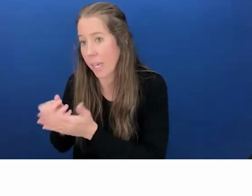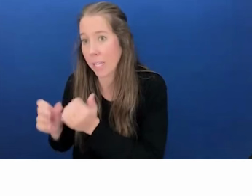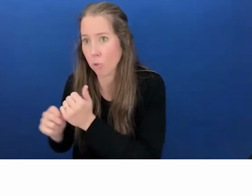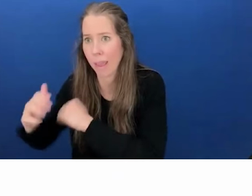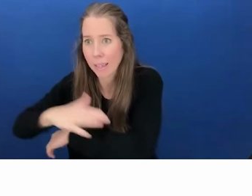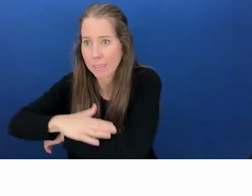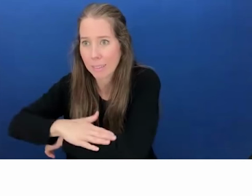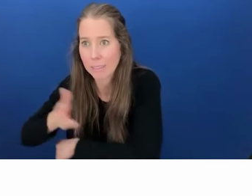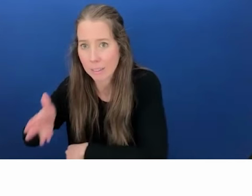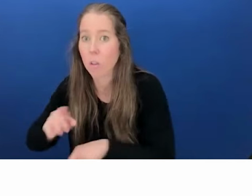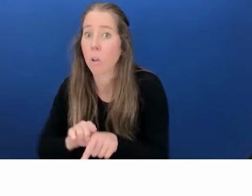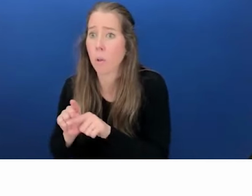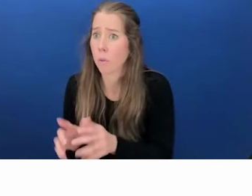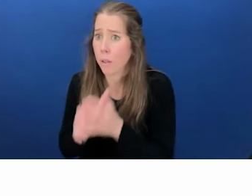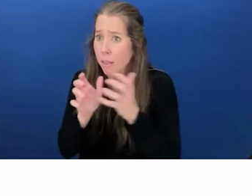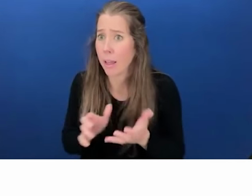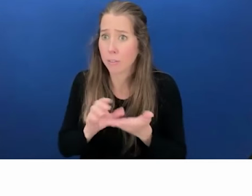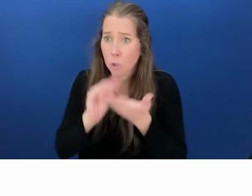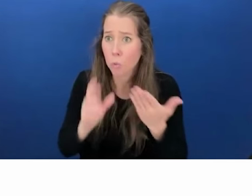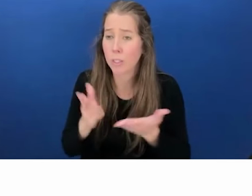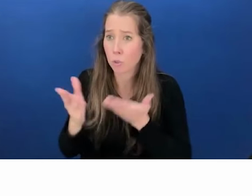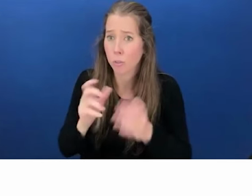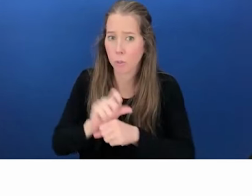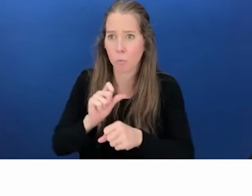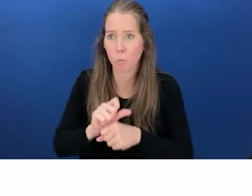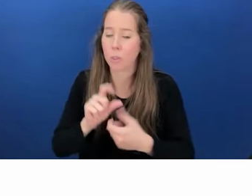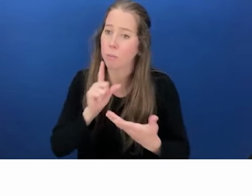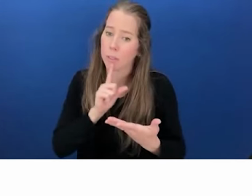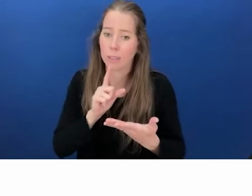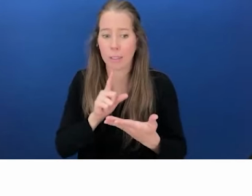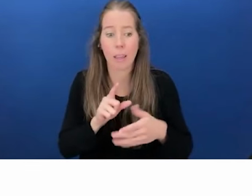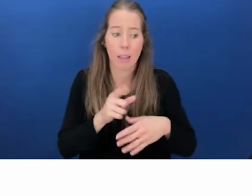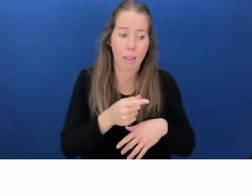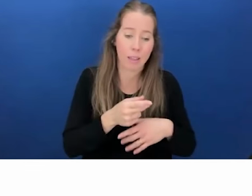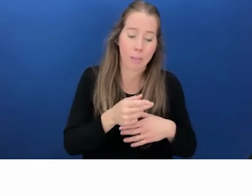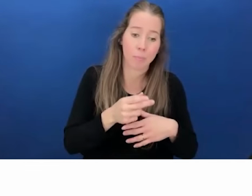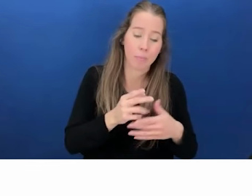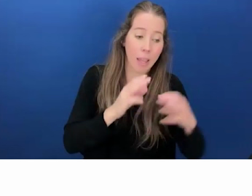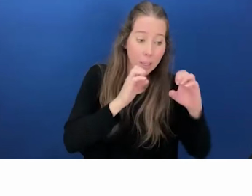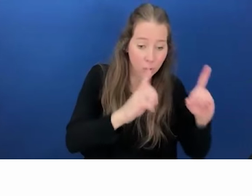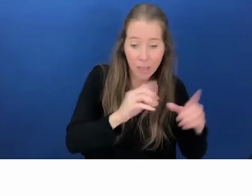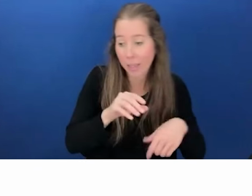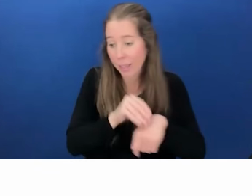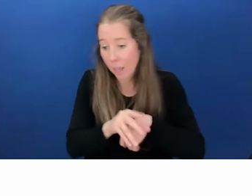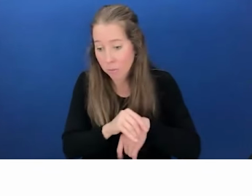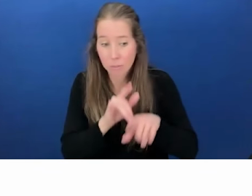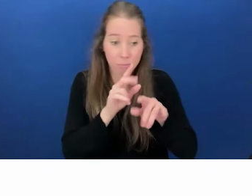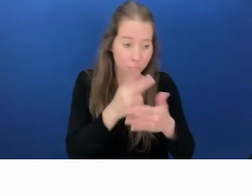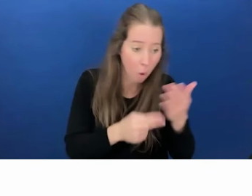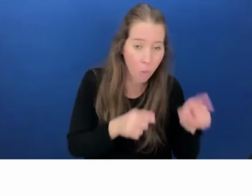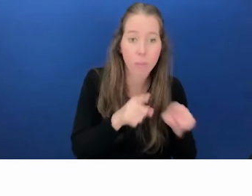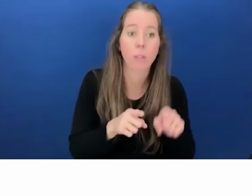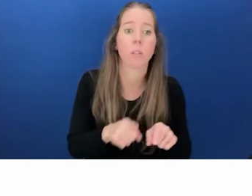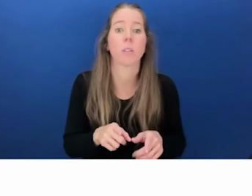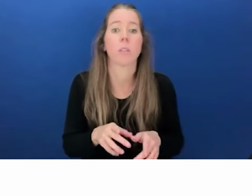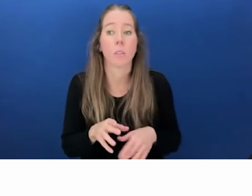And a lot of like student service work. So it's sort of a hybrid between education and counseling. So nearly all faculty, this is now